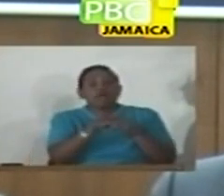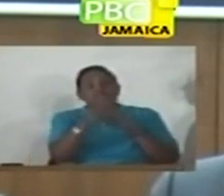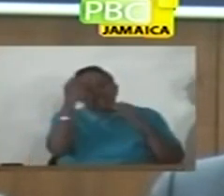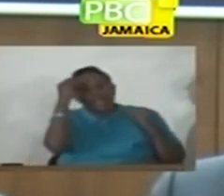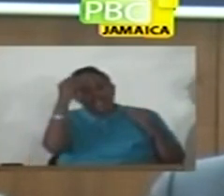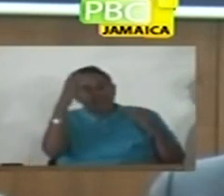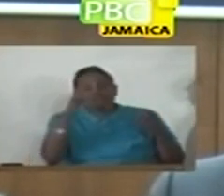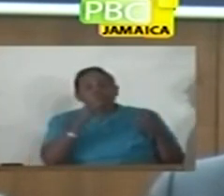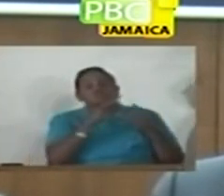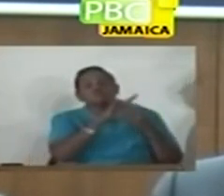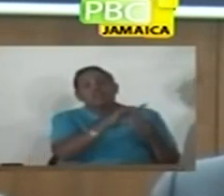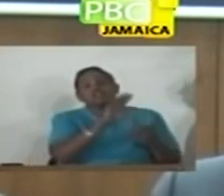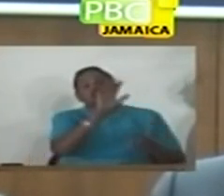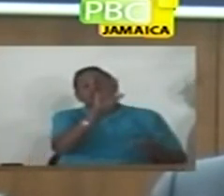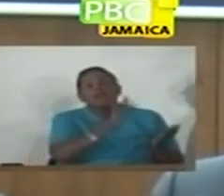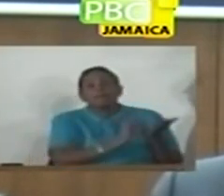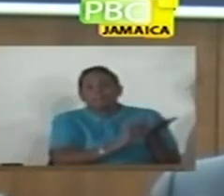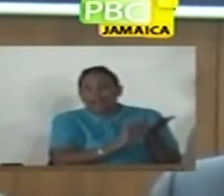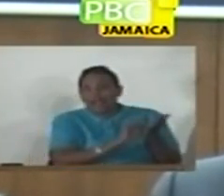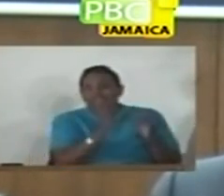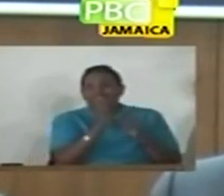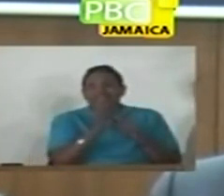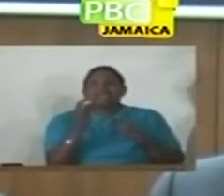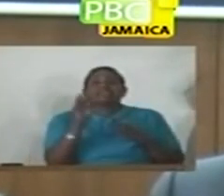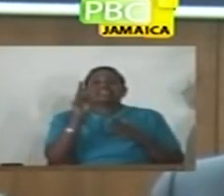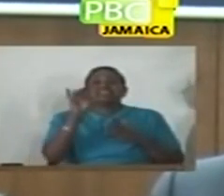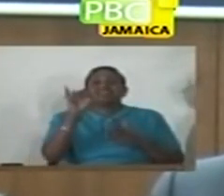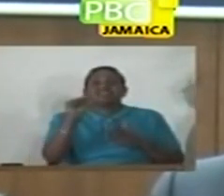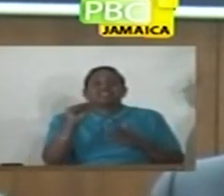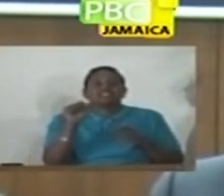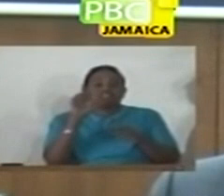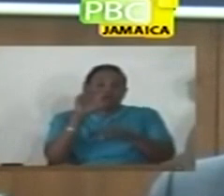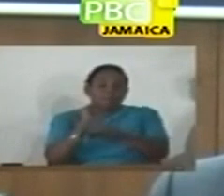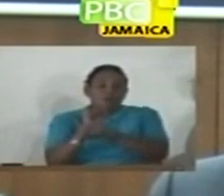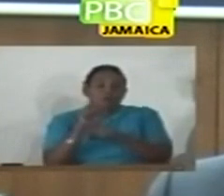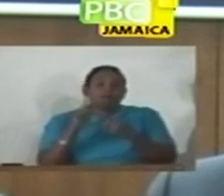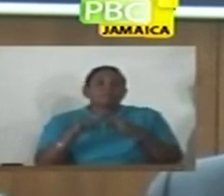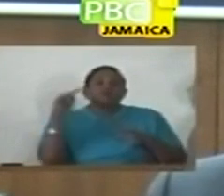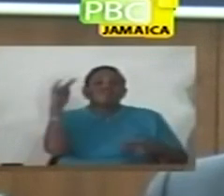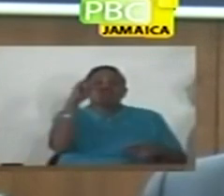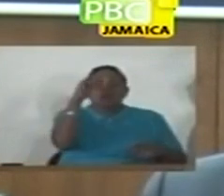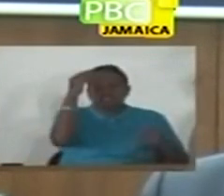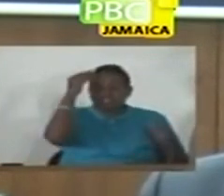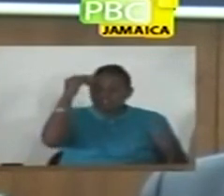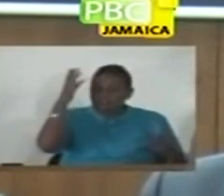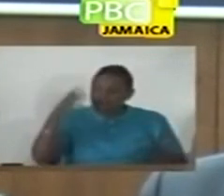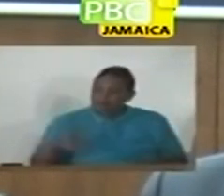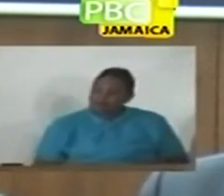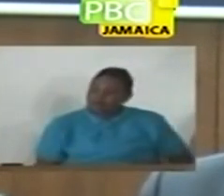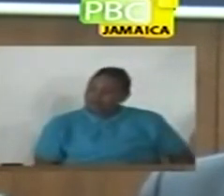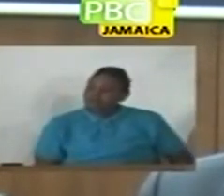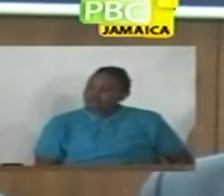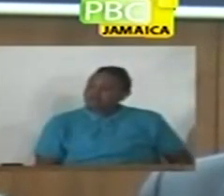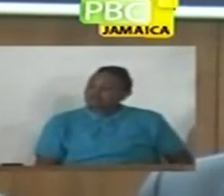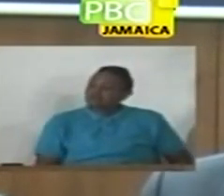information related to their medical dates, visa appointments, and flight information. They will not